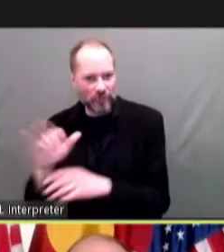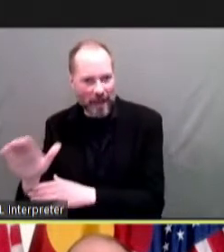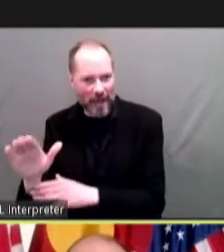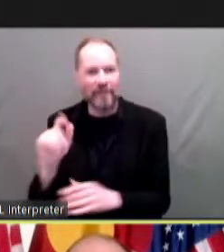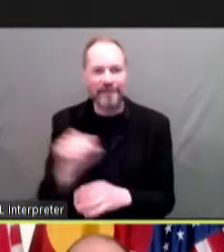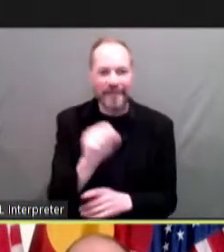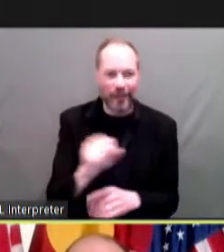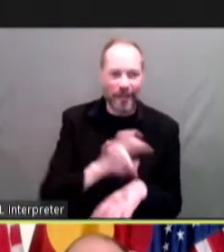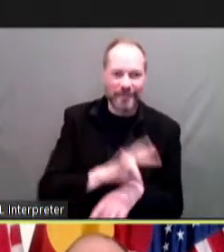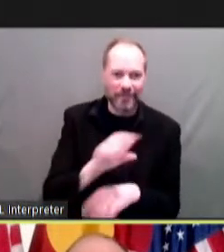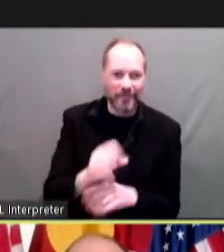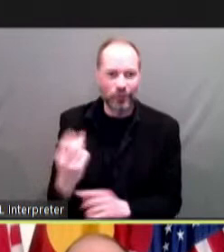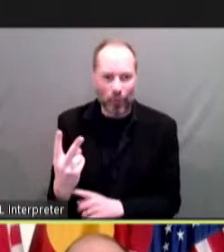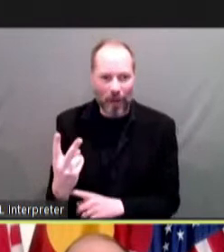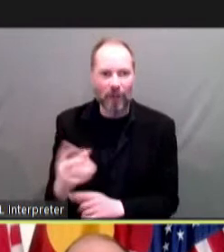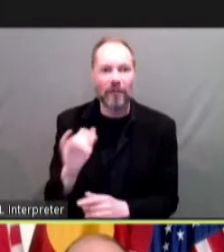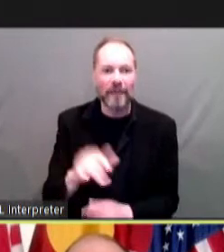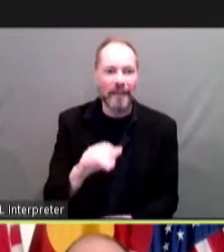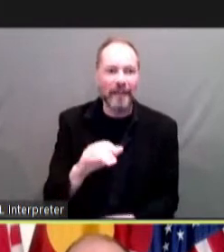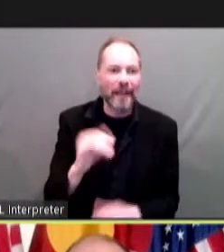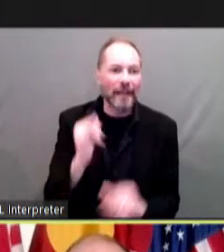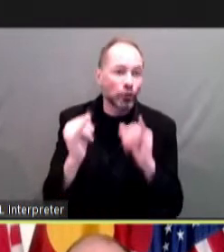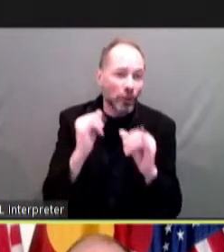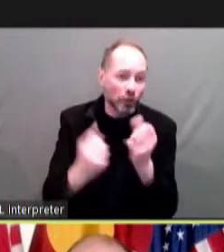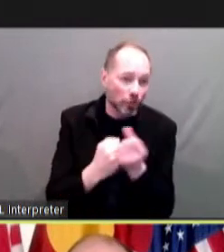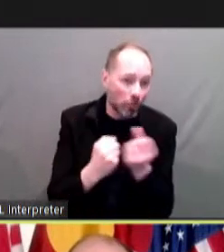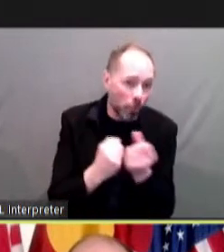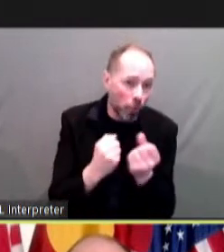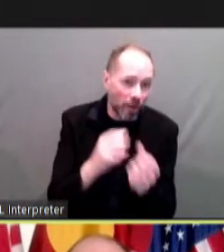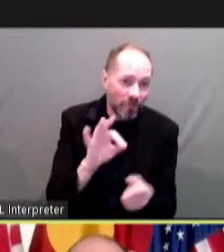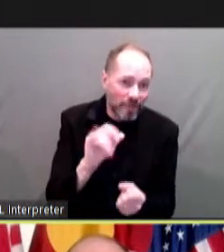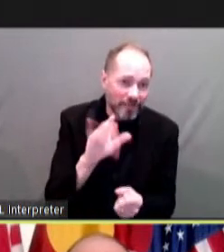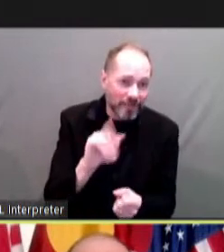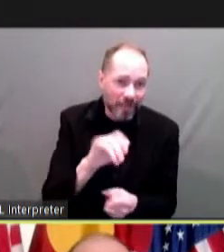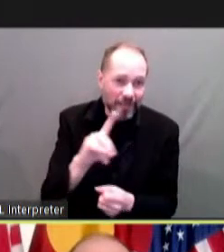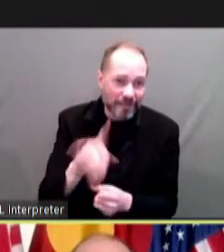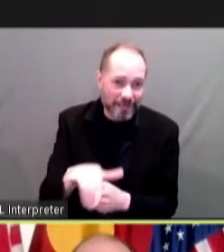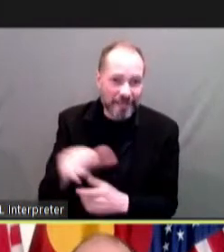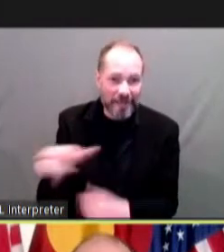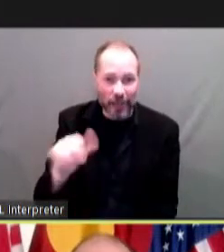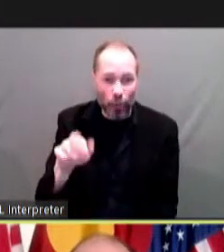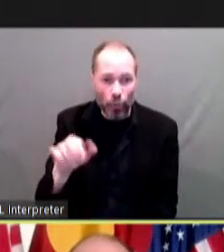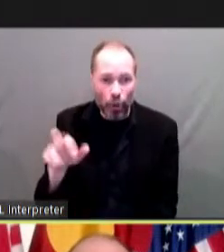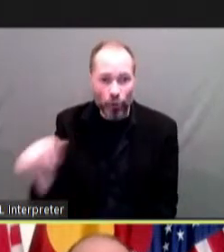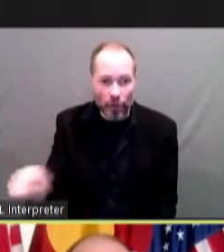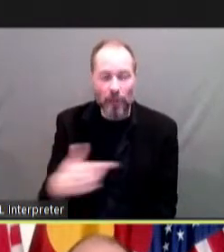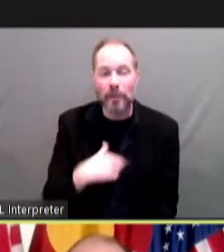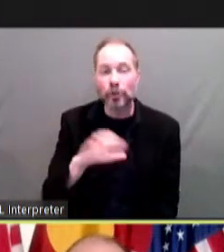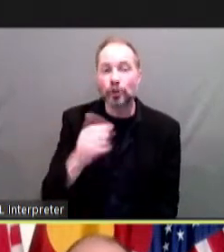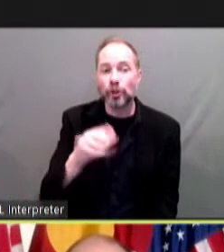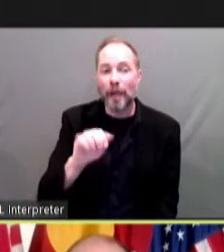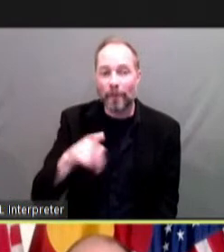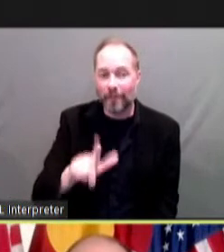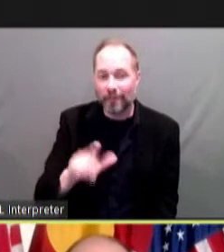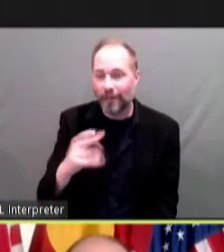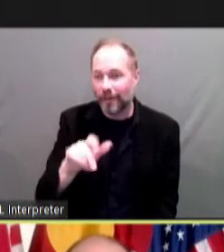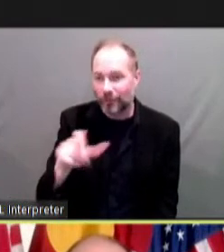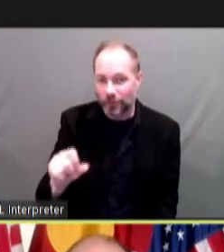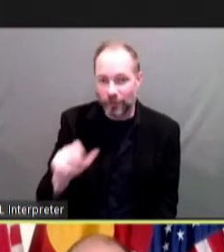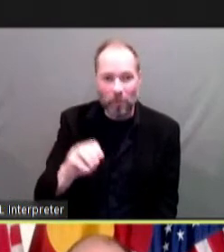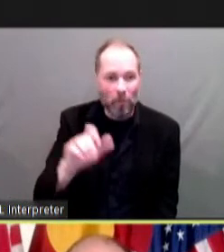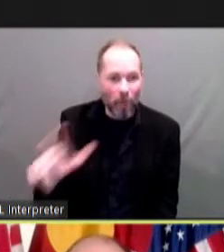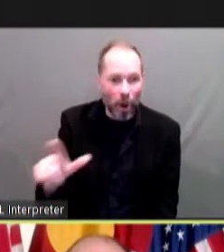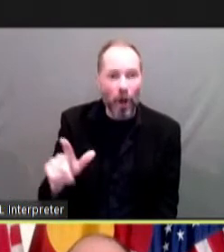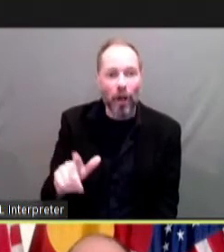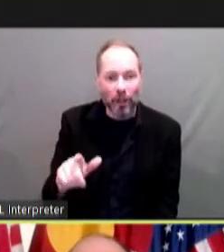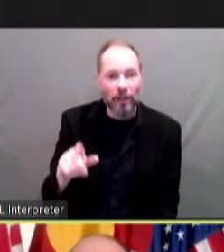in Aurora, Monday through Friday, 7 a.m. to 5 p.m. Chapel Hills Mall, Colorado Springs, daily, 7 days a week, 8